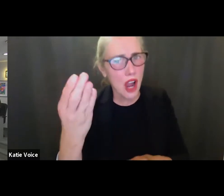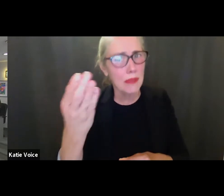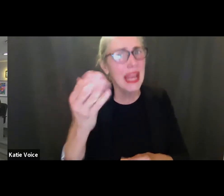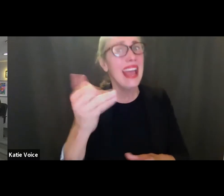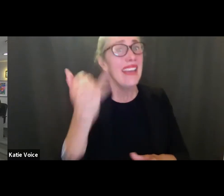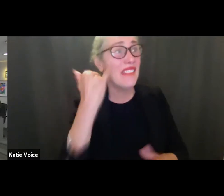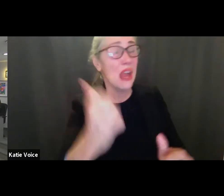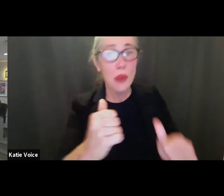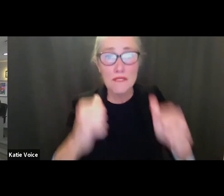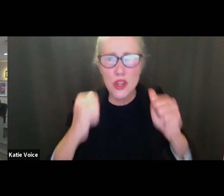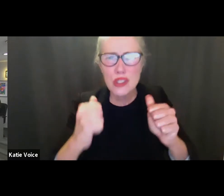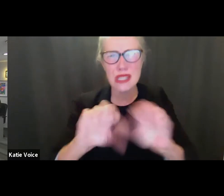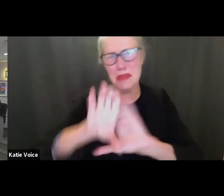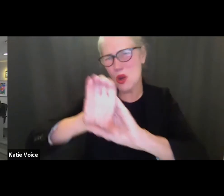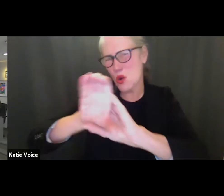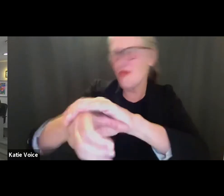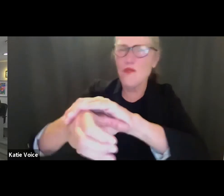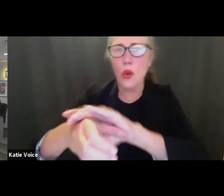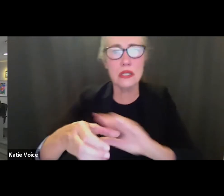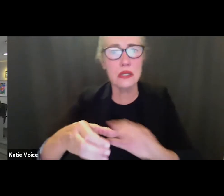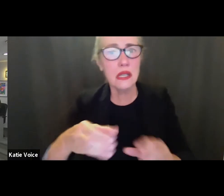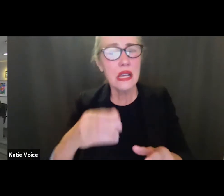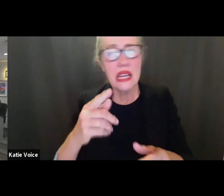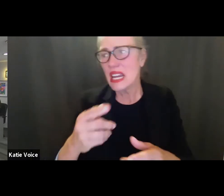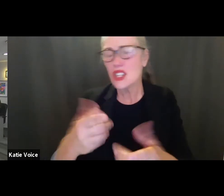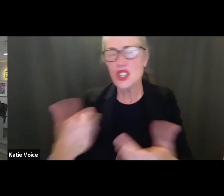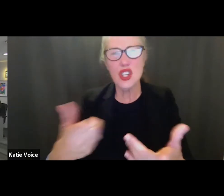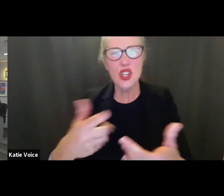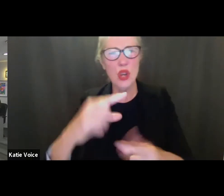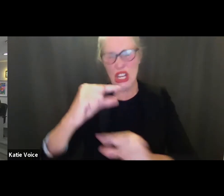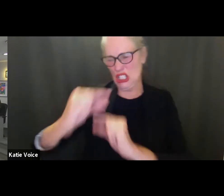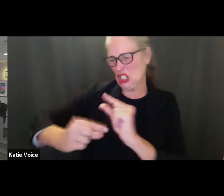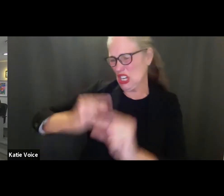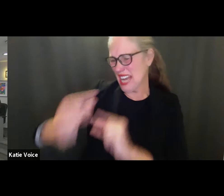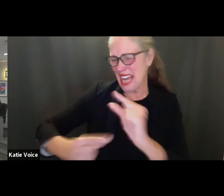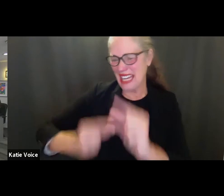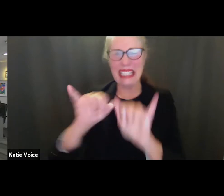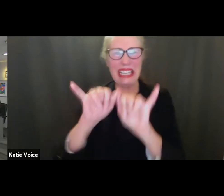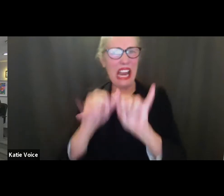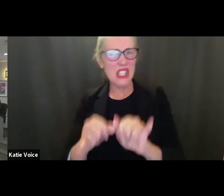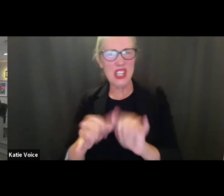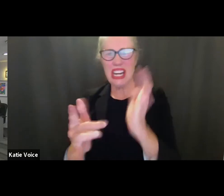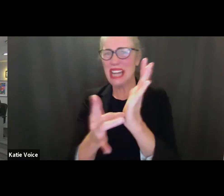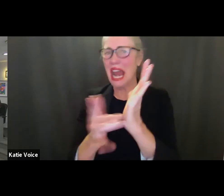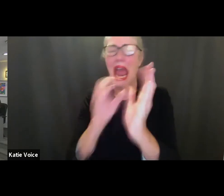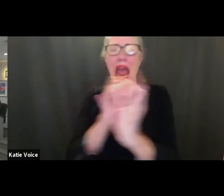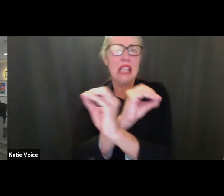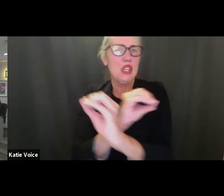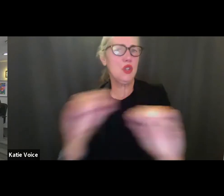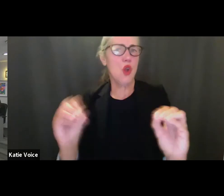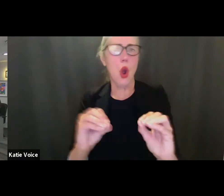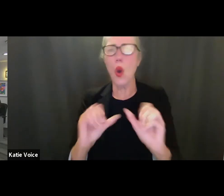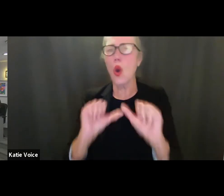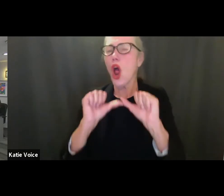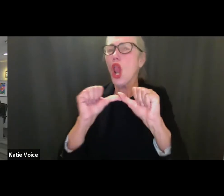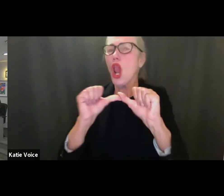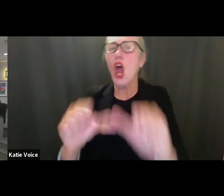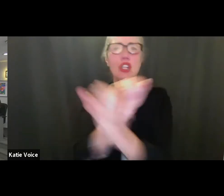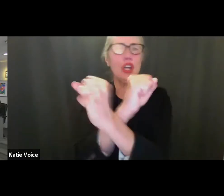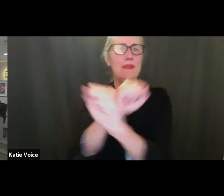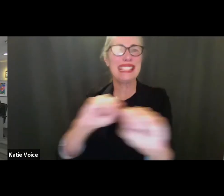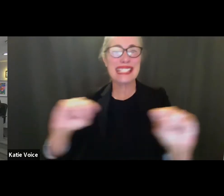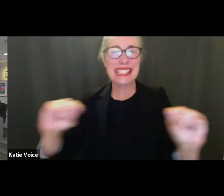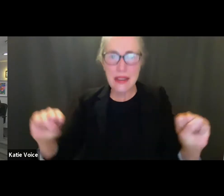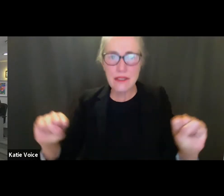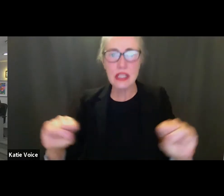to be coerced and forced into a genetically engineered technology that has no long-term safety profile, whose